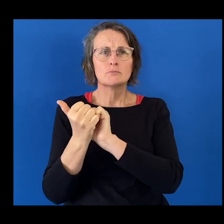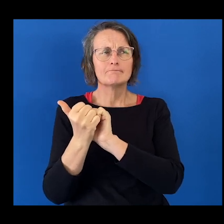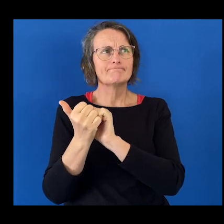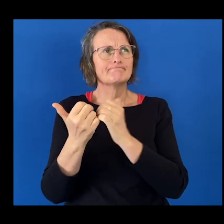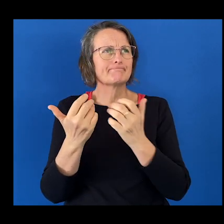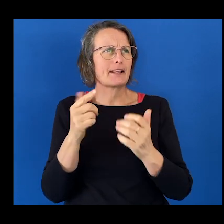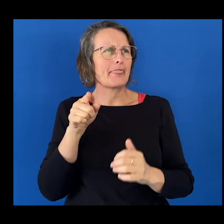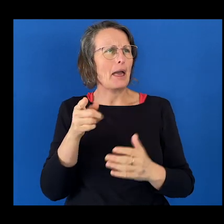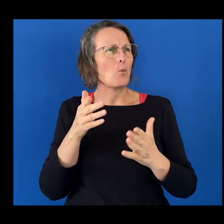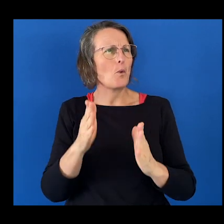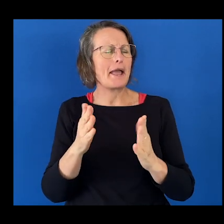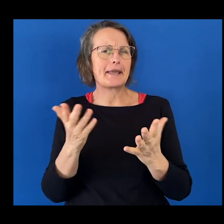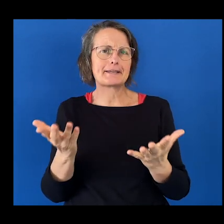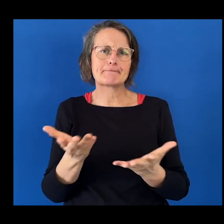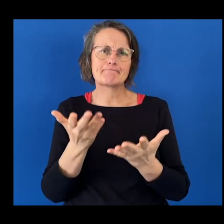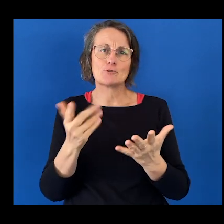of